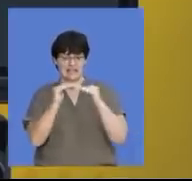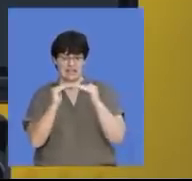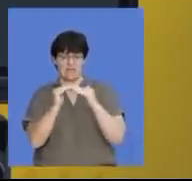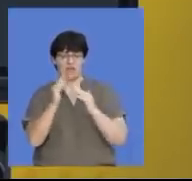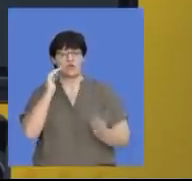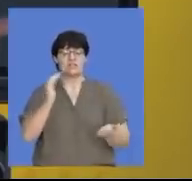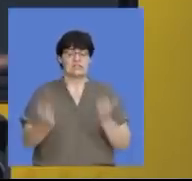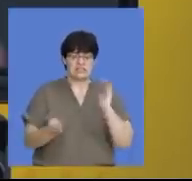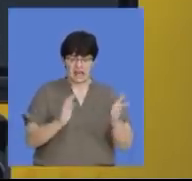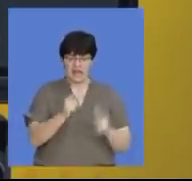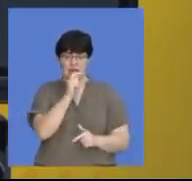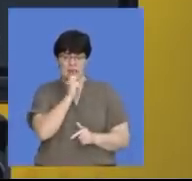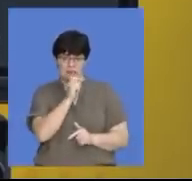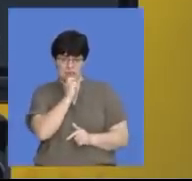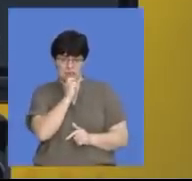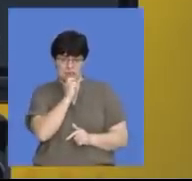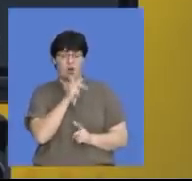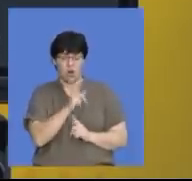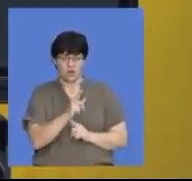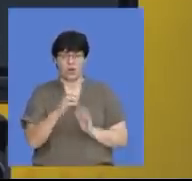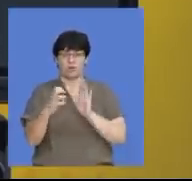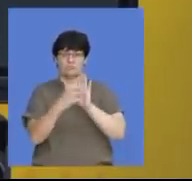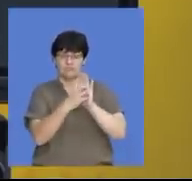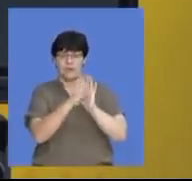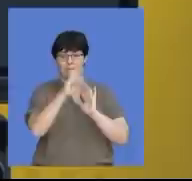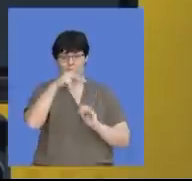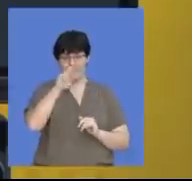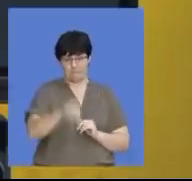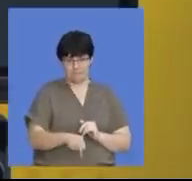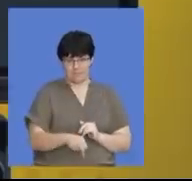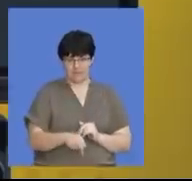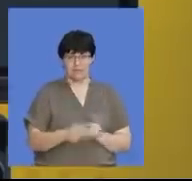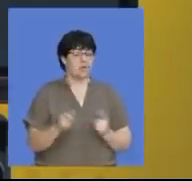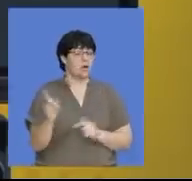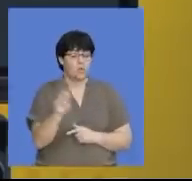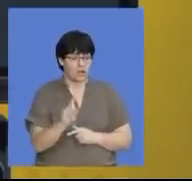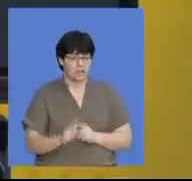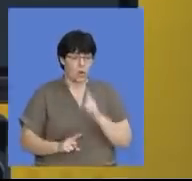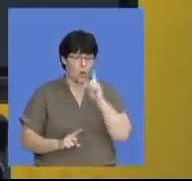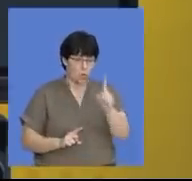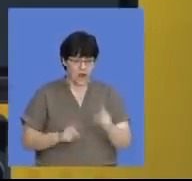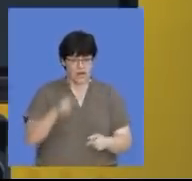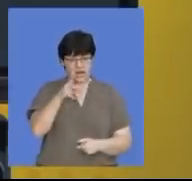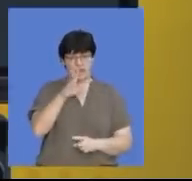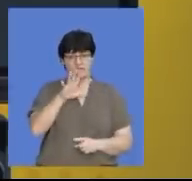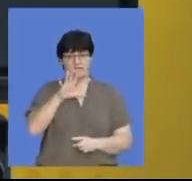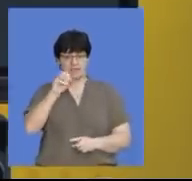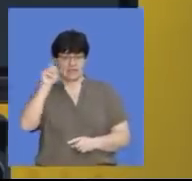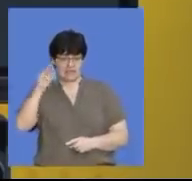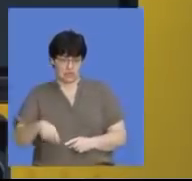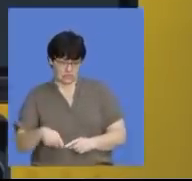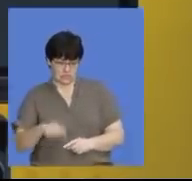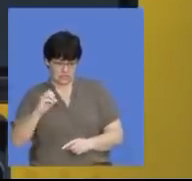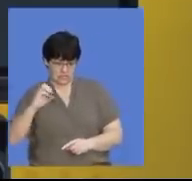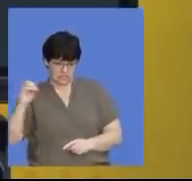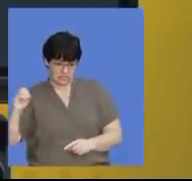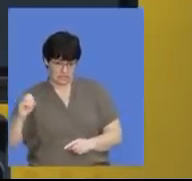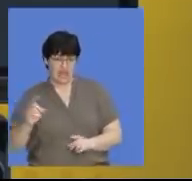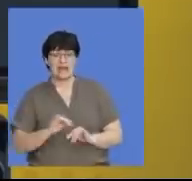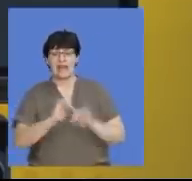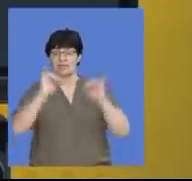the scales that is used on your topographic map. That is 1 is to 50,000 and an exaggerated